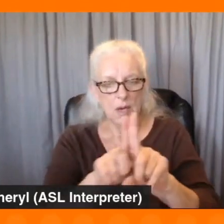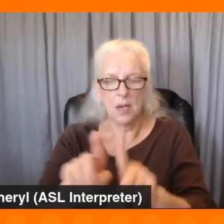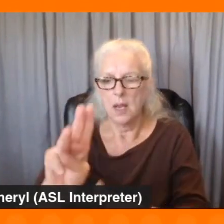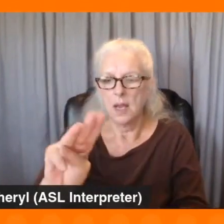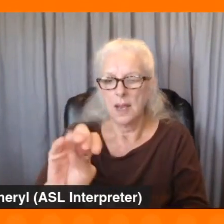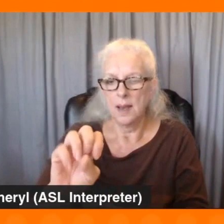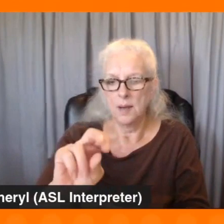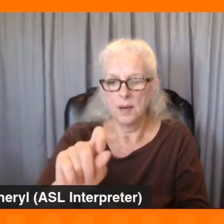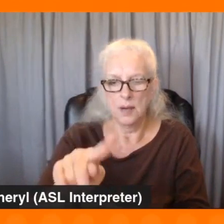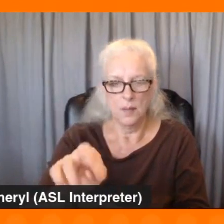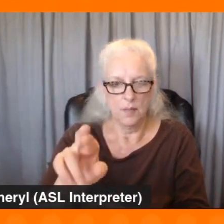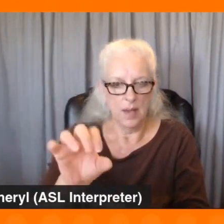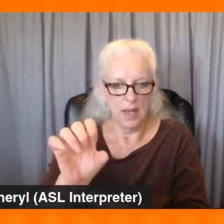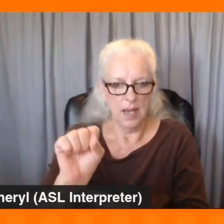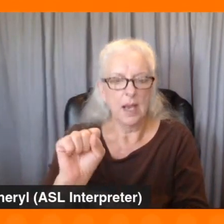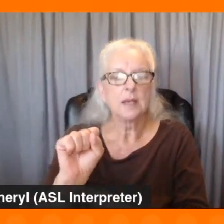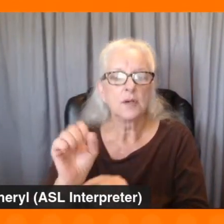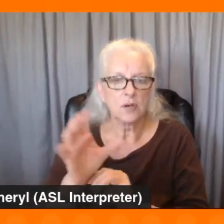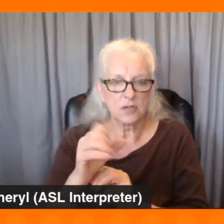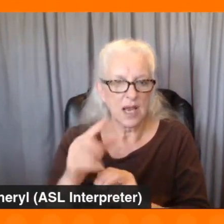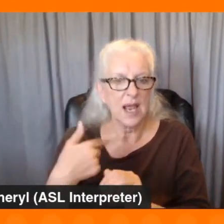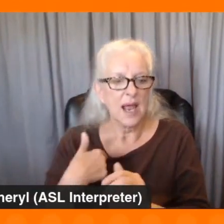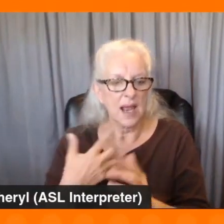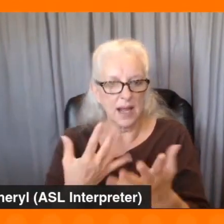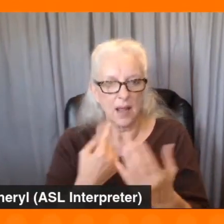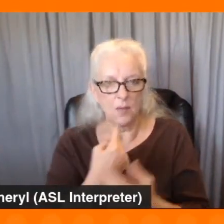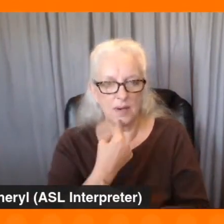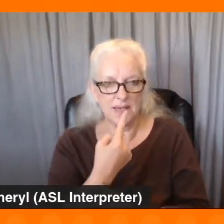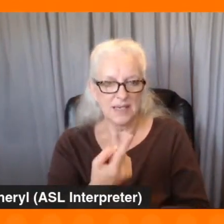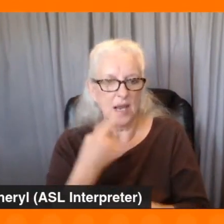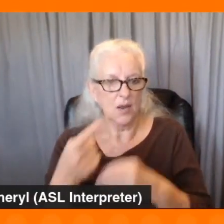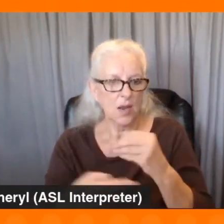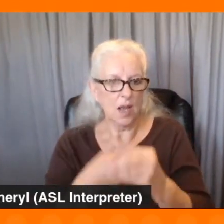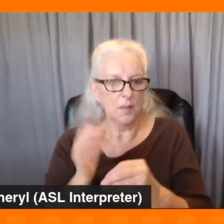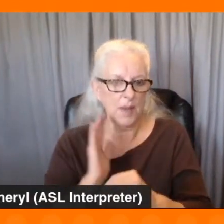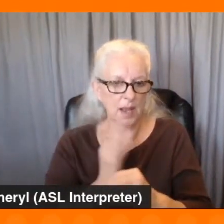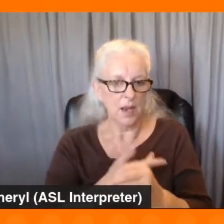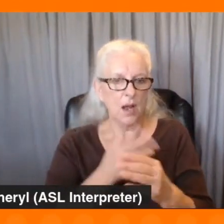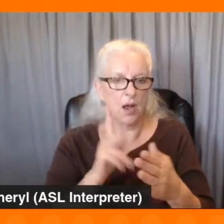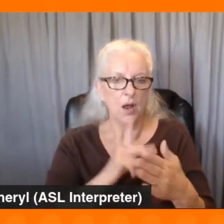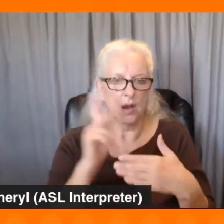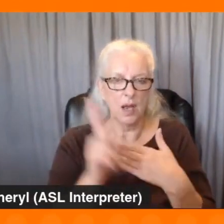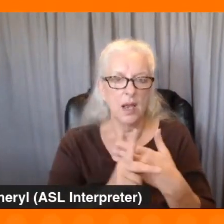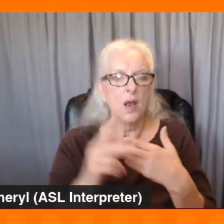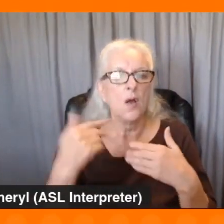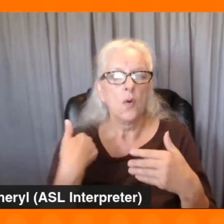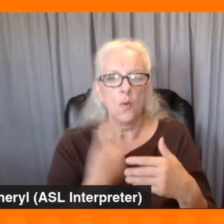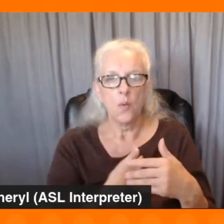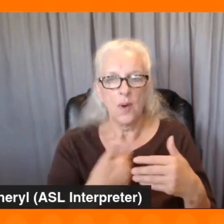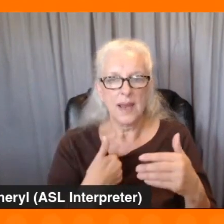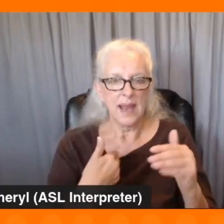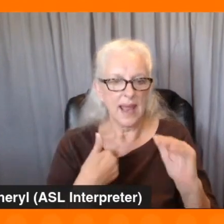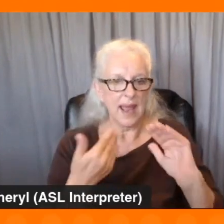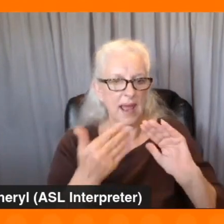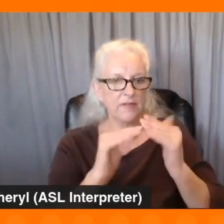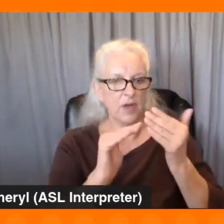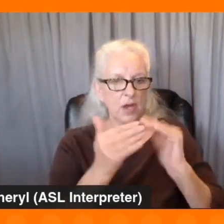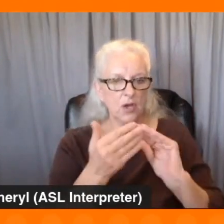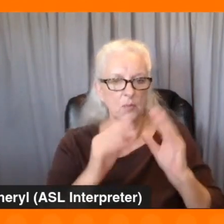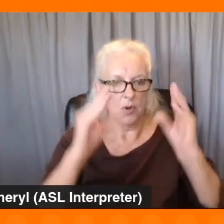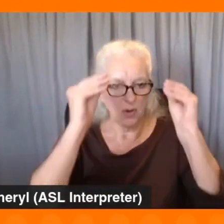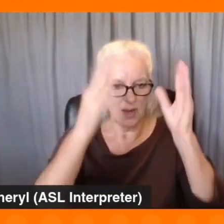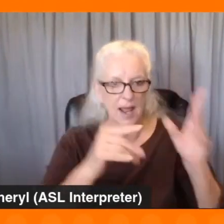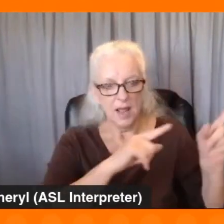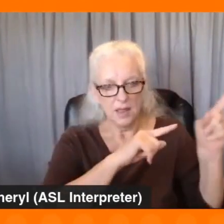probably listening here today. And I just want to tell you a little bit about the fellowship program. It's a community of educators that